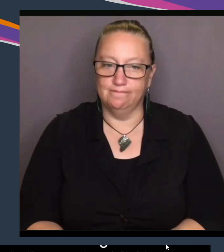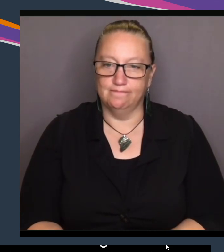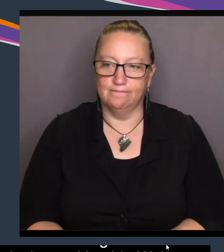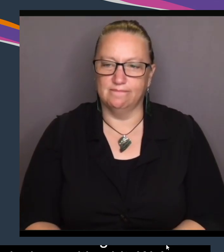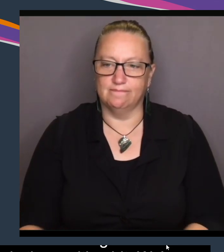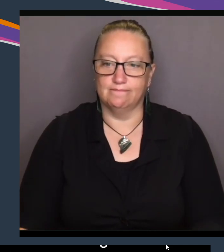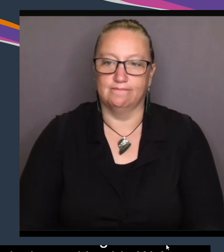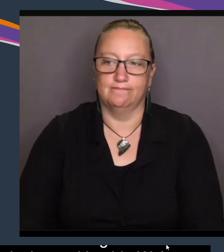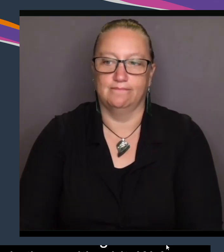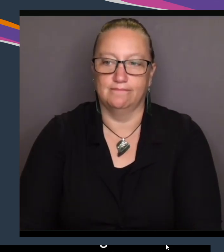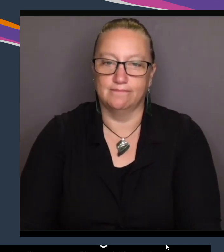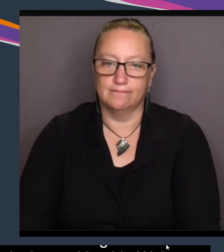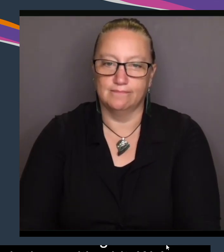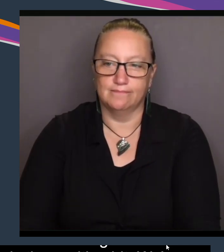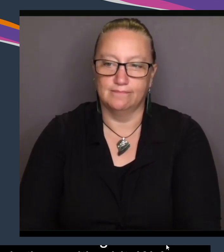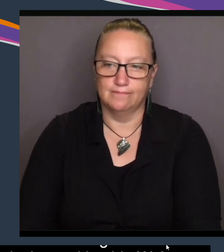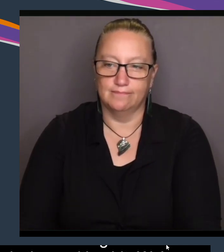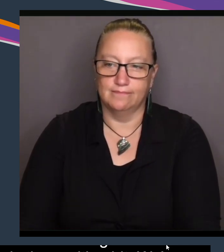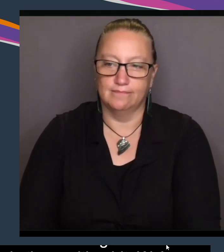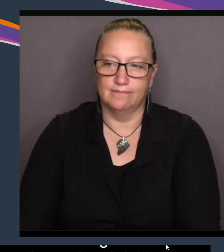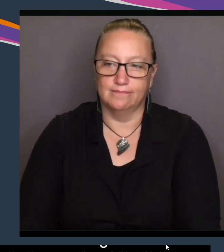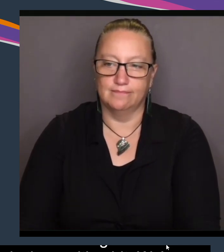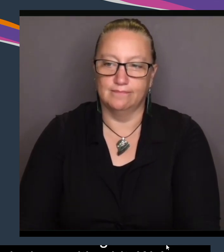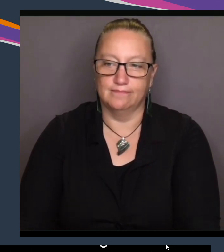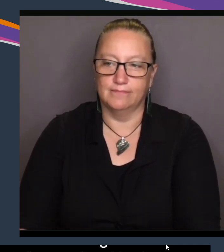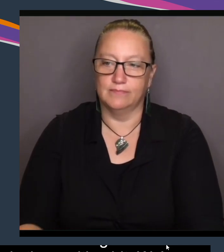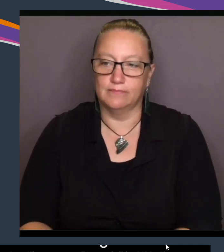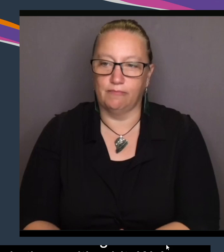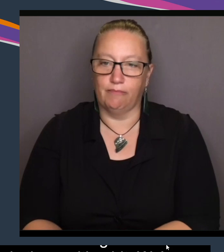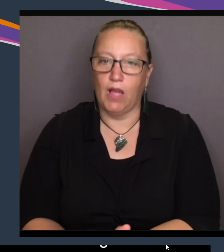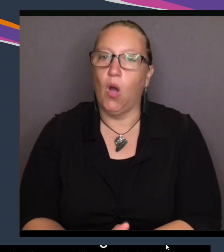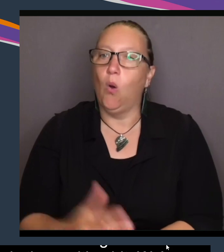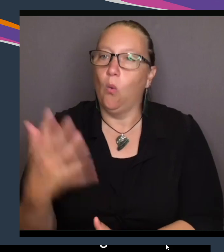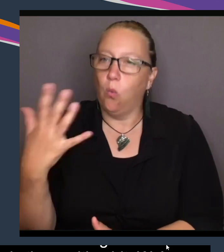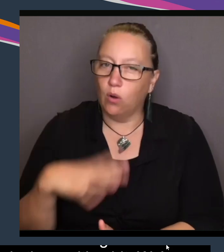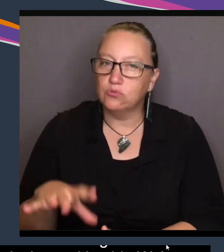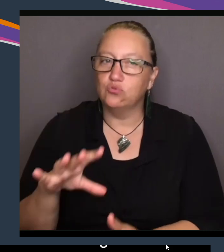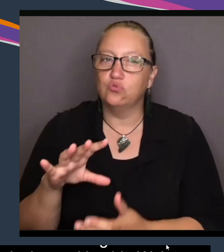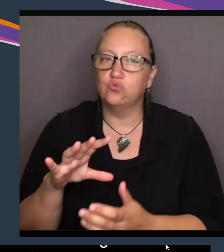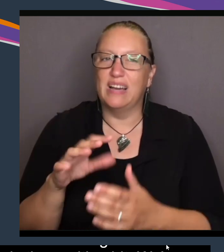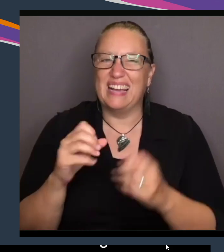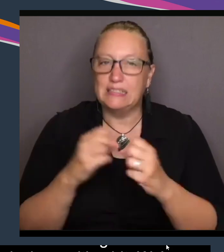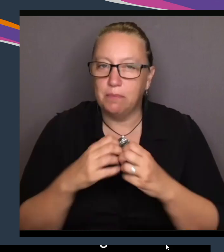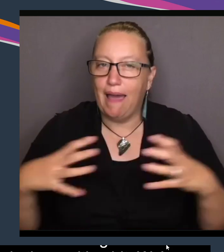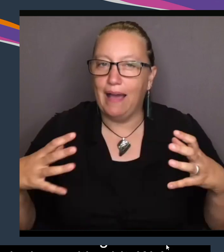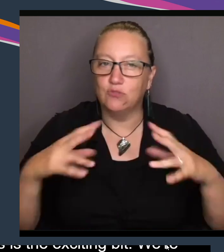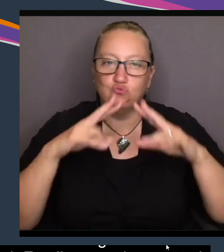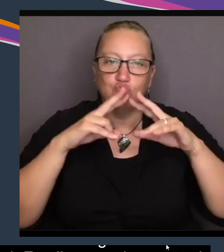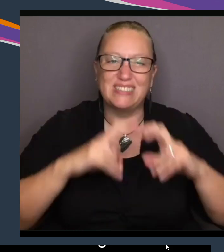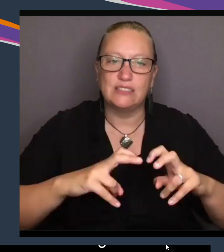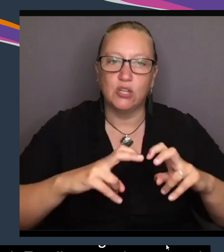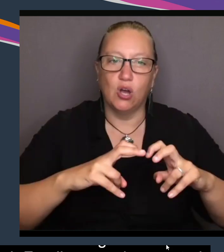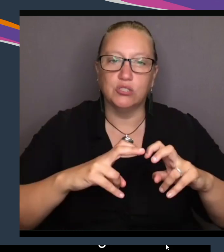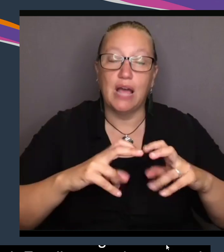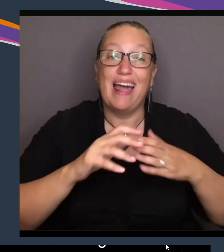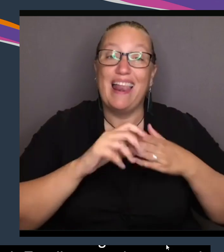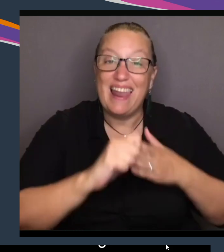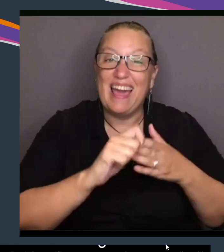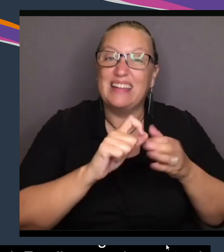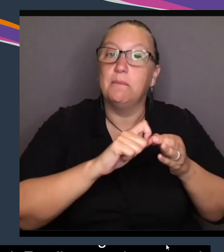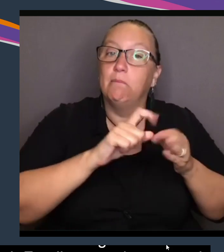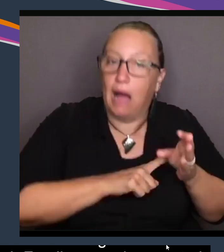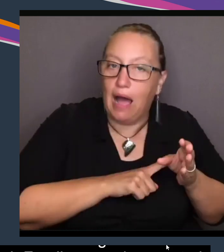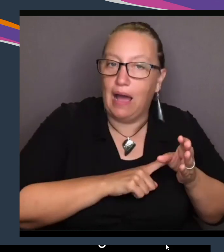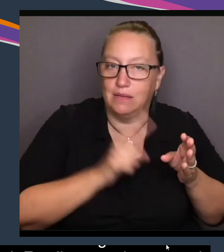And this is to expand research led by and with people with disability. And you'll hear that over and